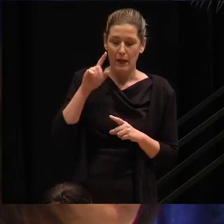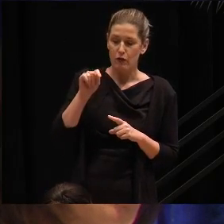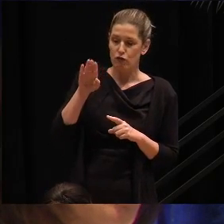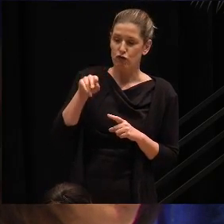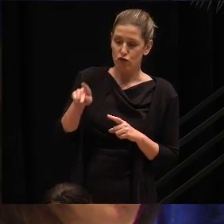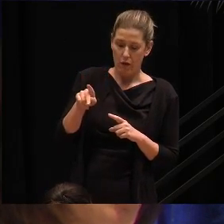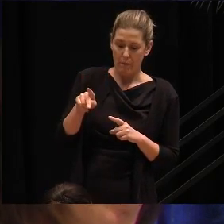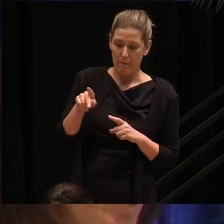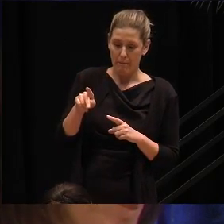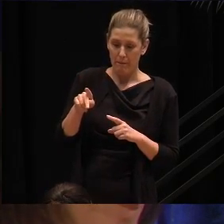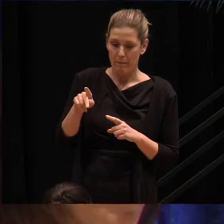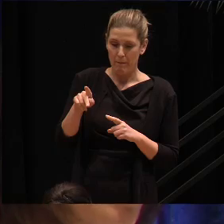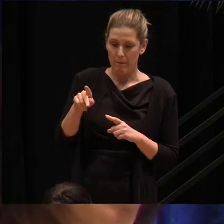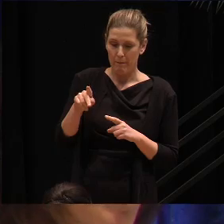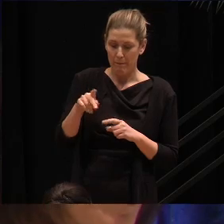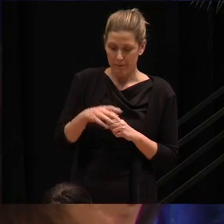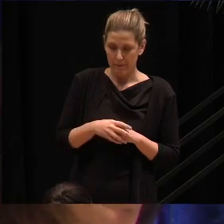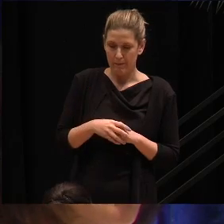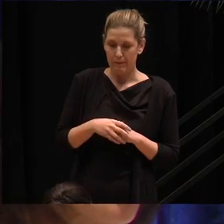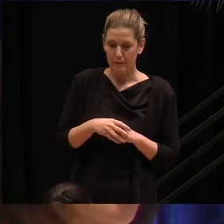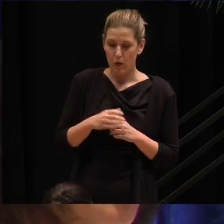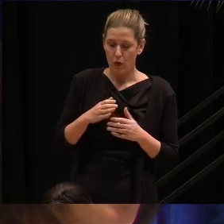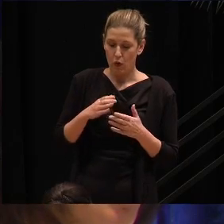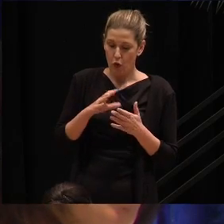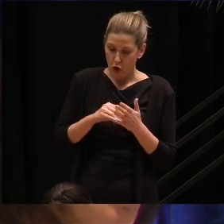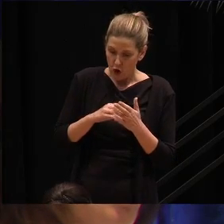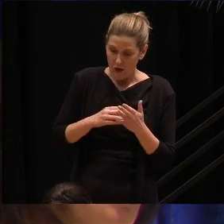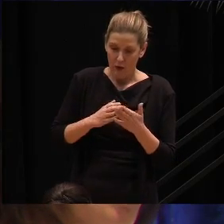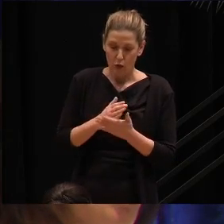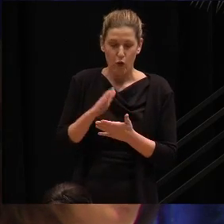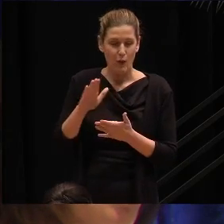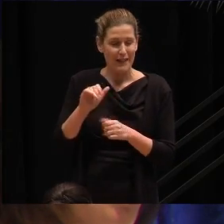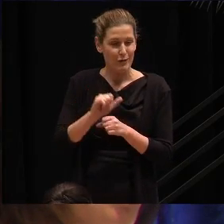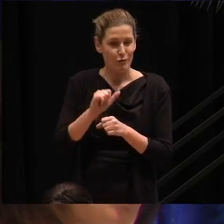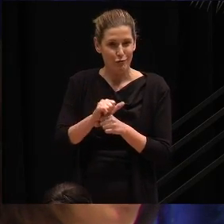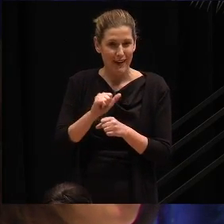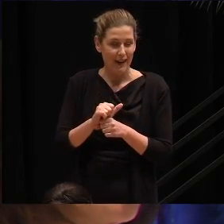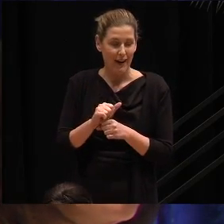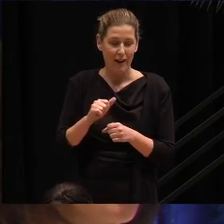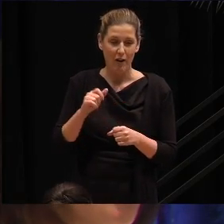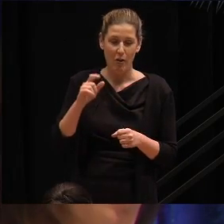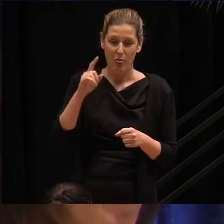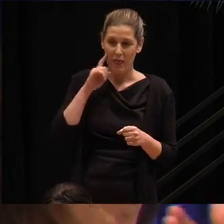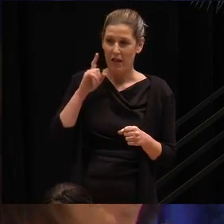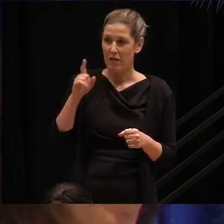through learning, through his career, figured be bombastic,